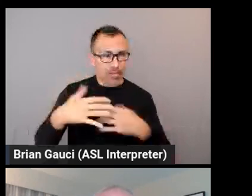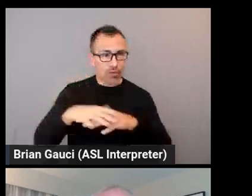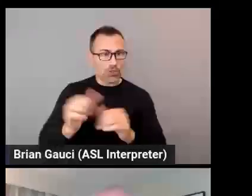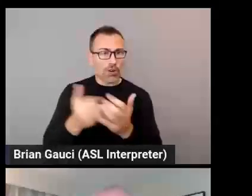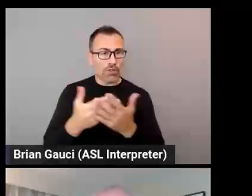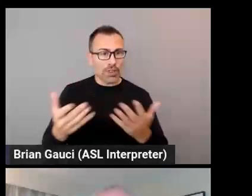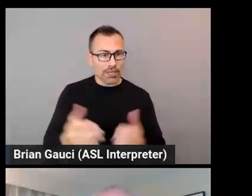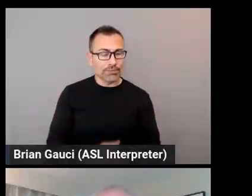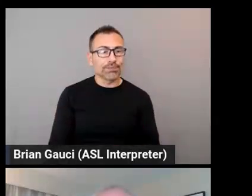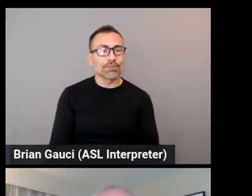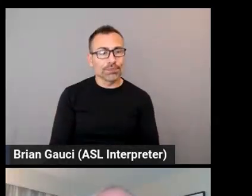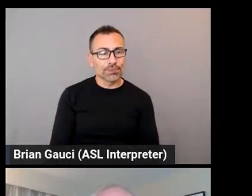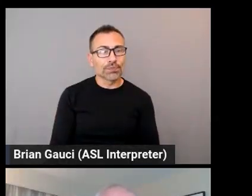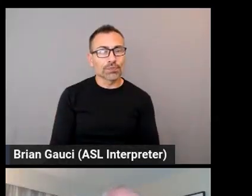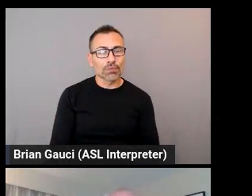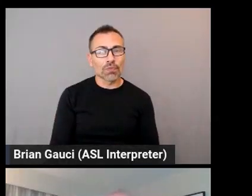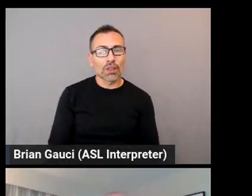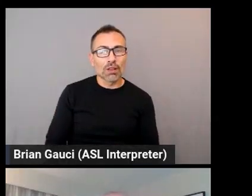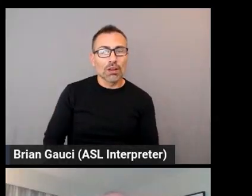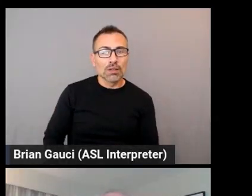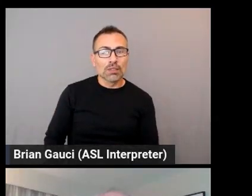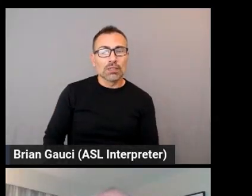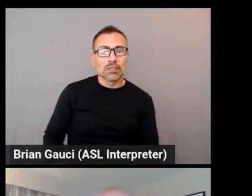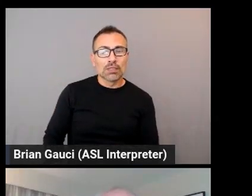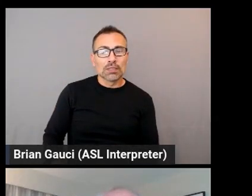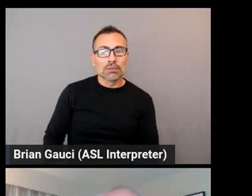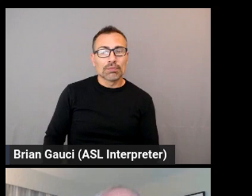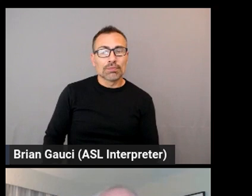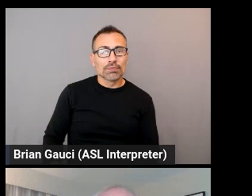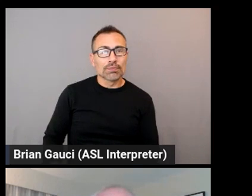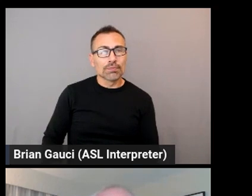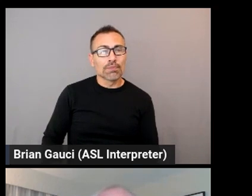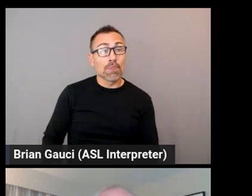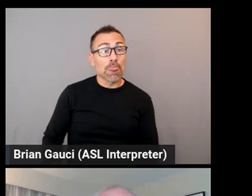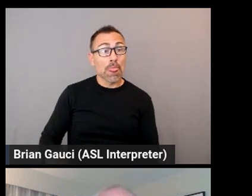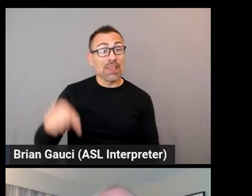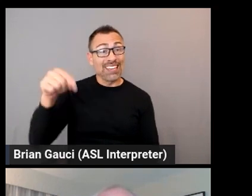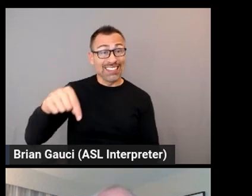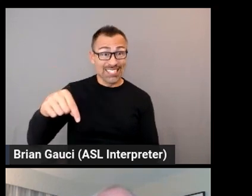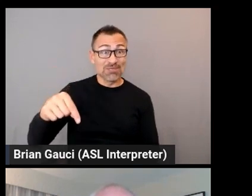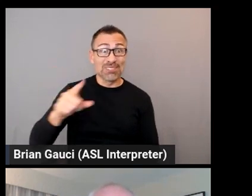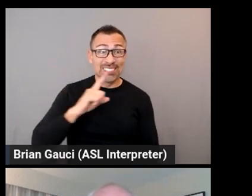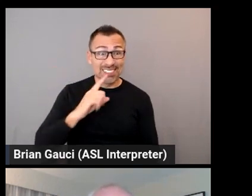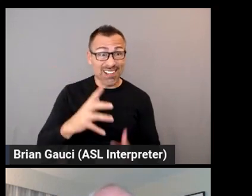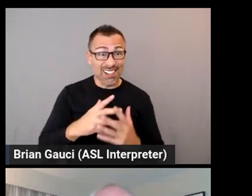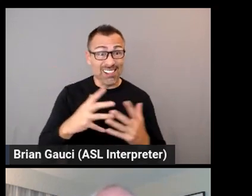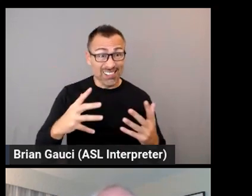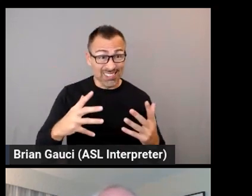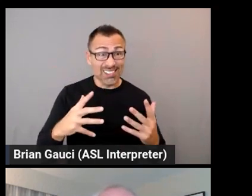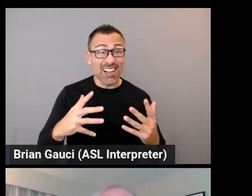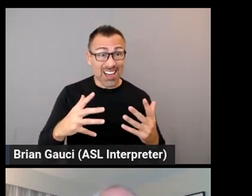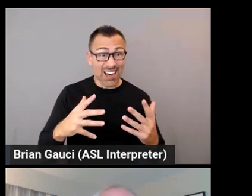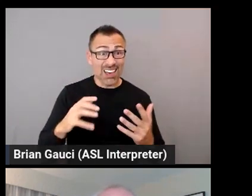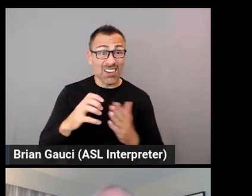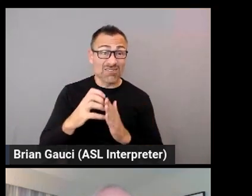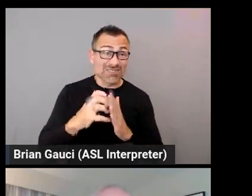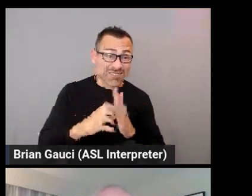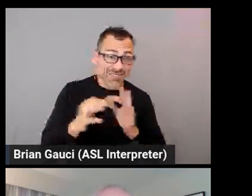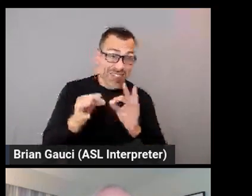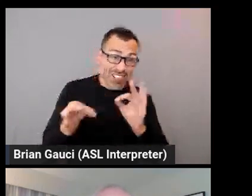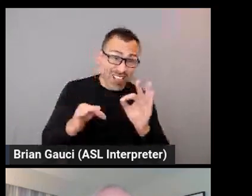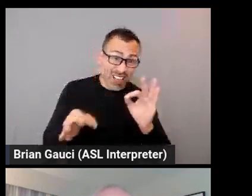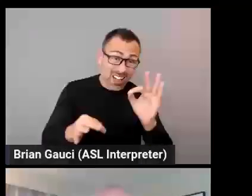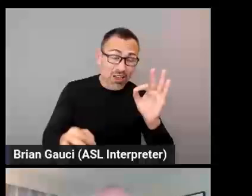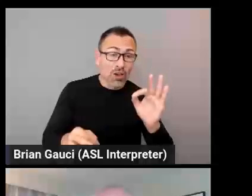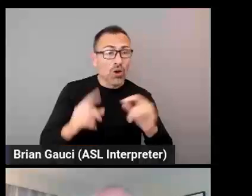view. I love it. Yeah. And this one is a lot, right? So once you learn it and do it, great. You